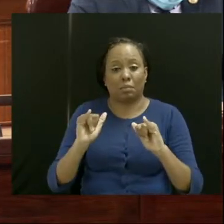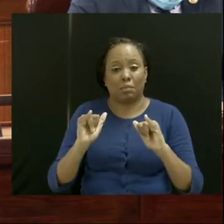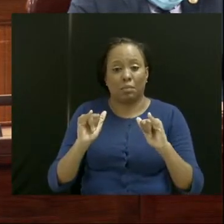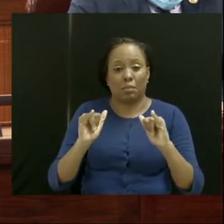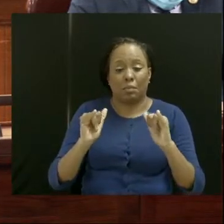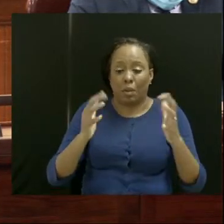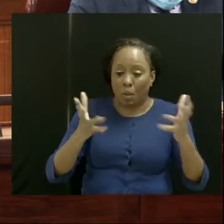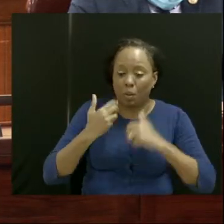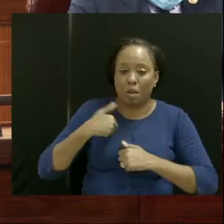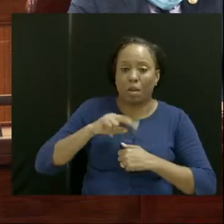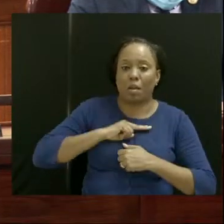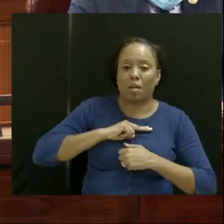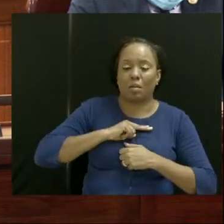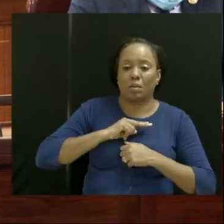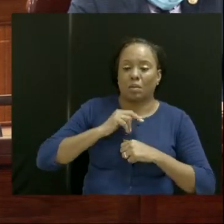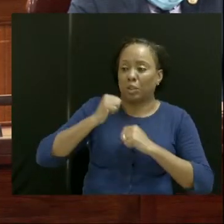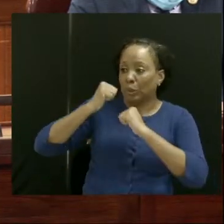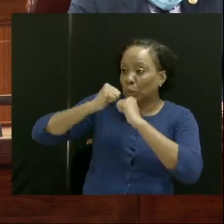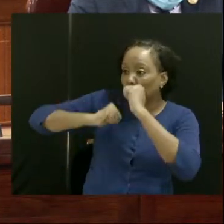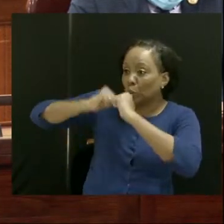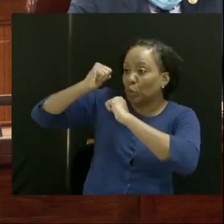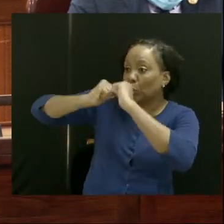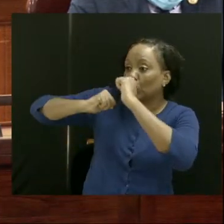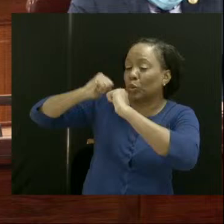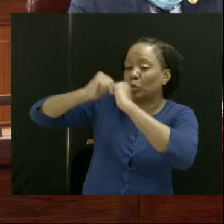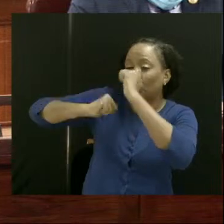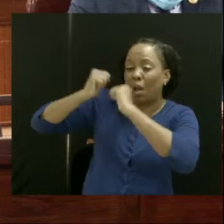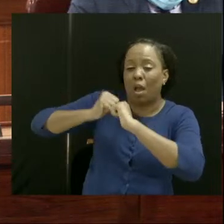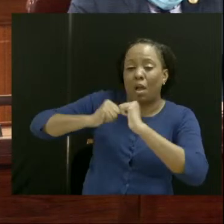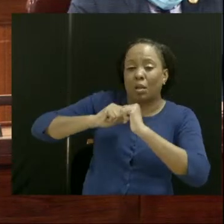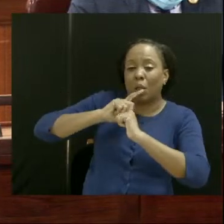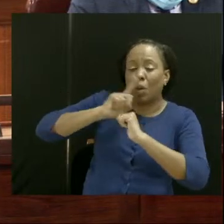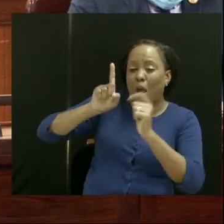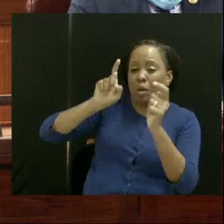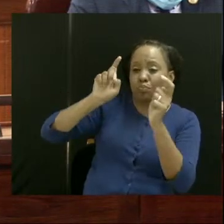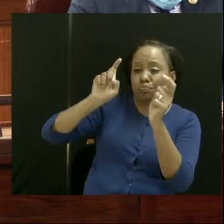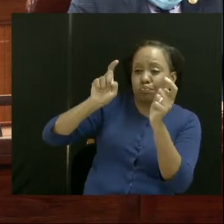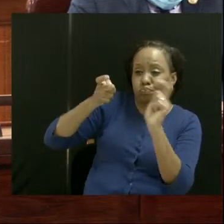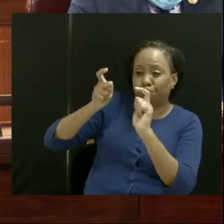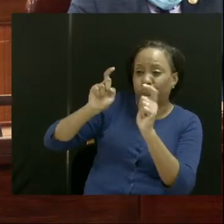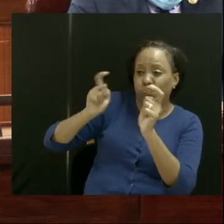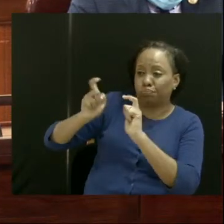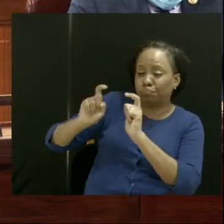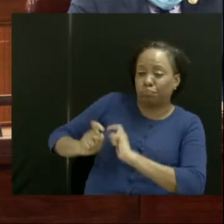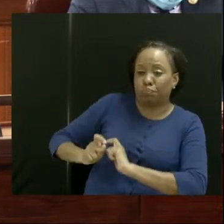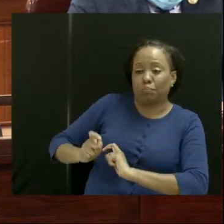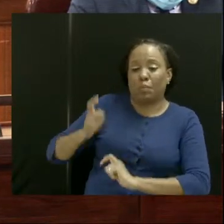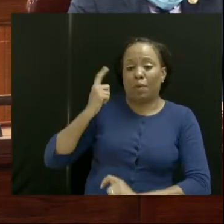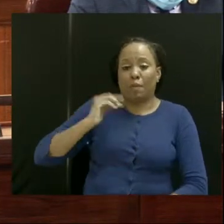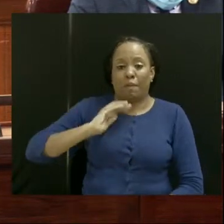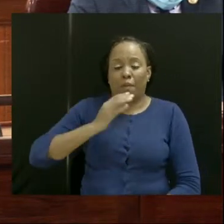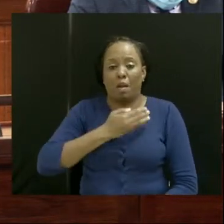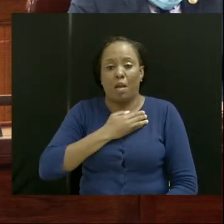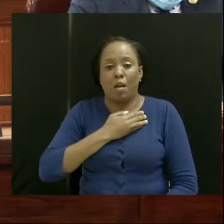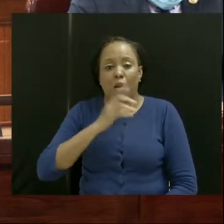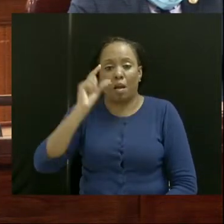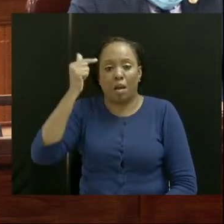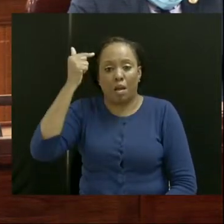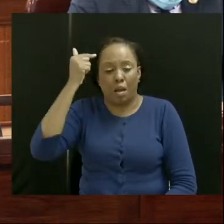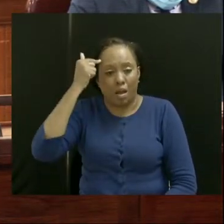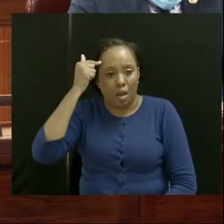restructure among our state-owned enterprises. And that is a job yet to be